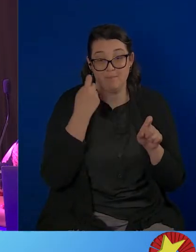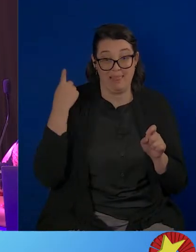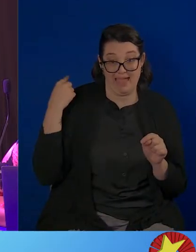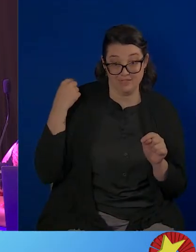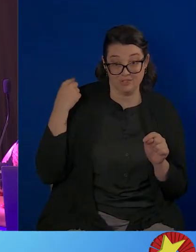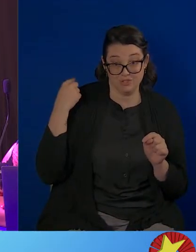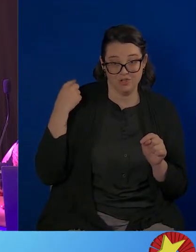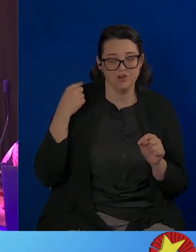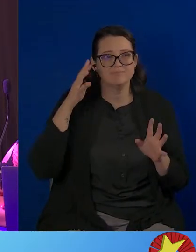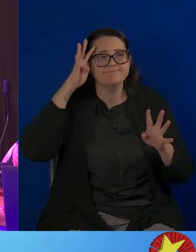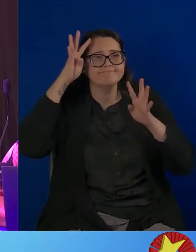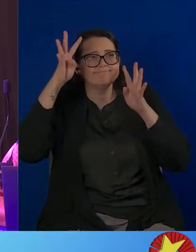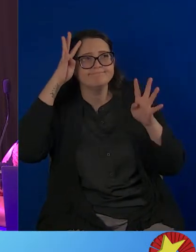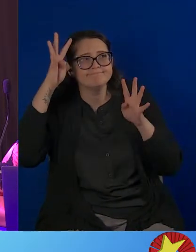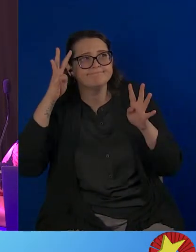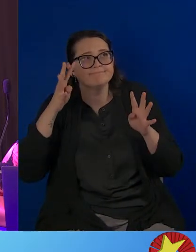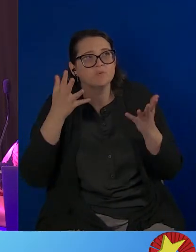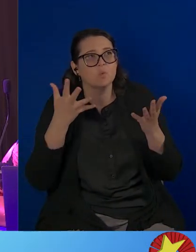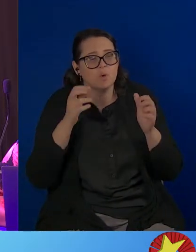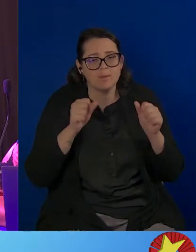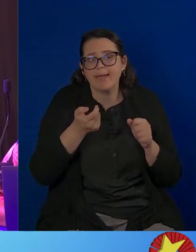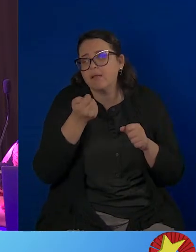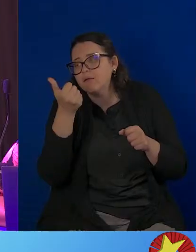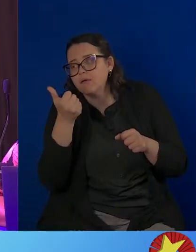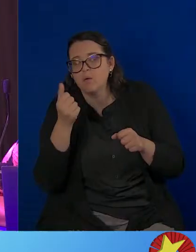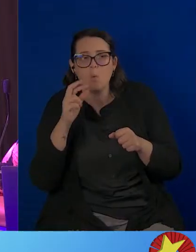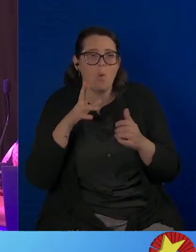and brainstorm additions and deletions.